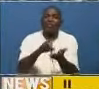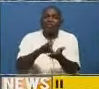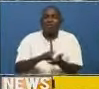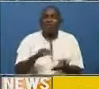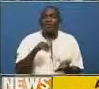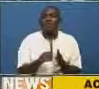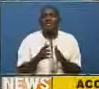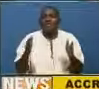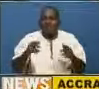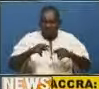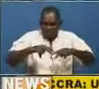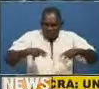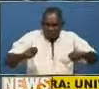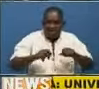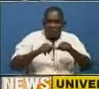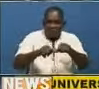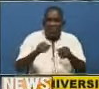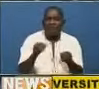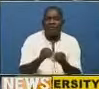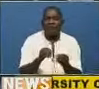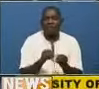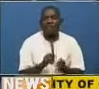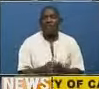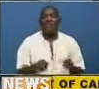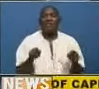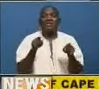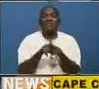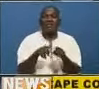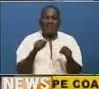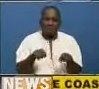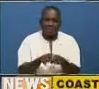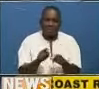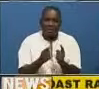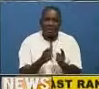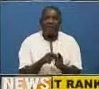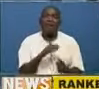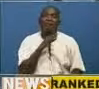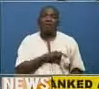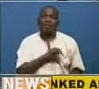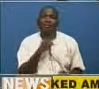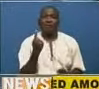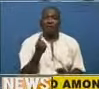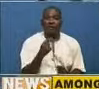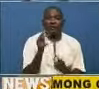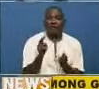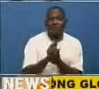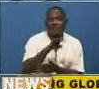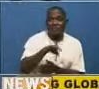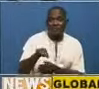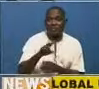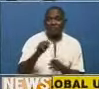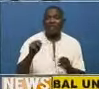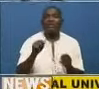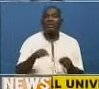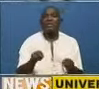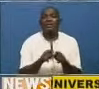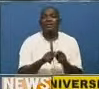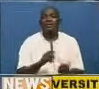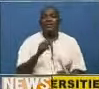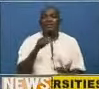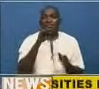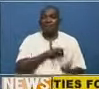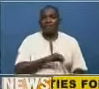to expand the kind of research that we are doing, and this will also inure to the benefit not only of the University of Cape Coast, but